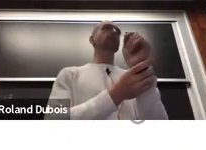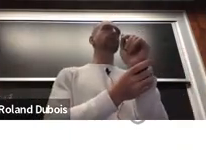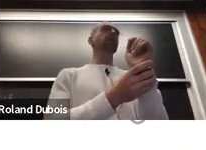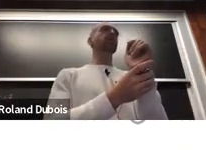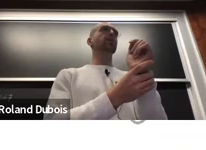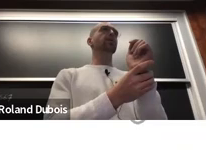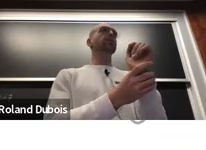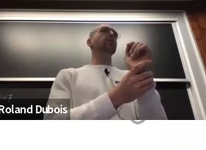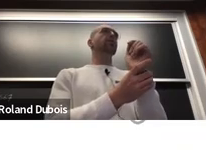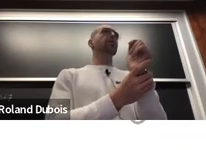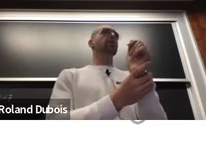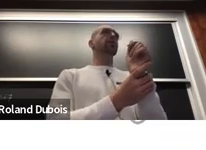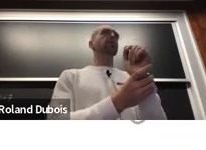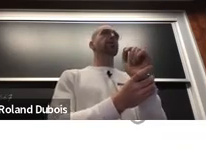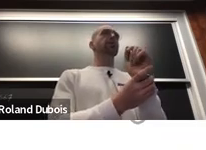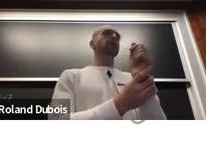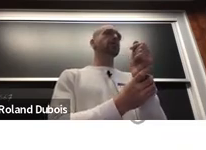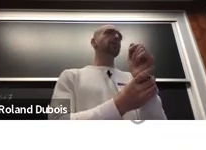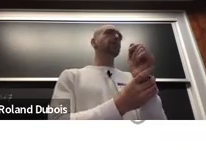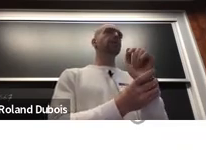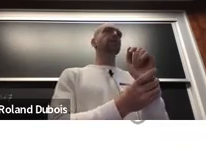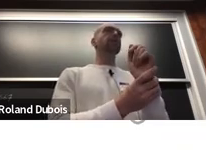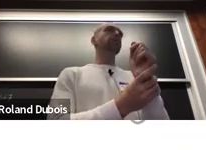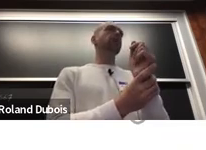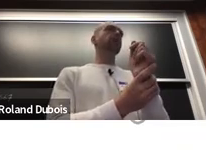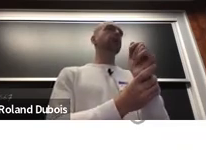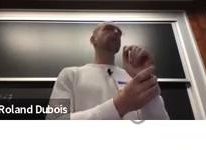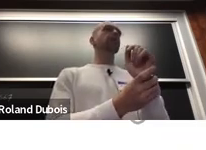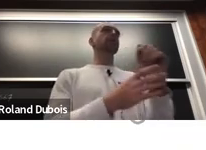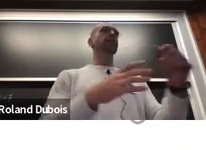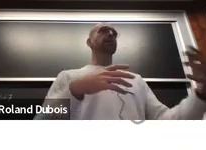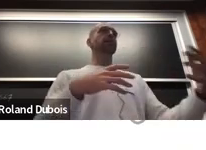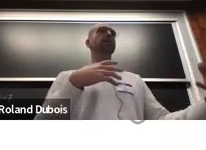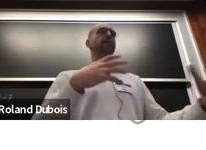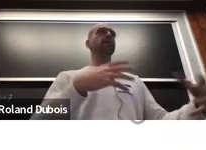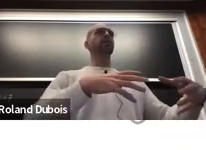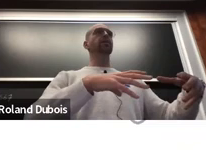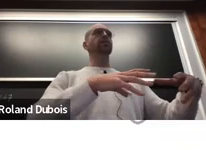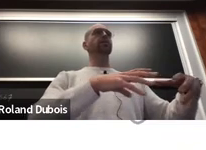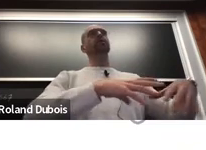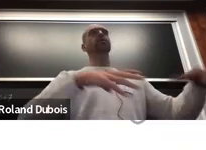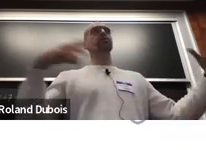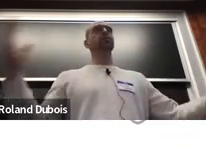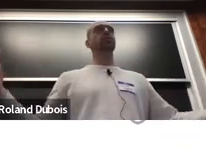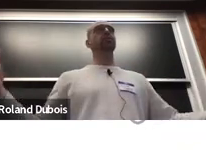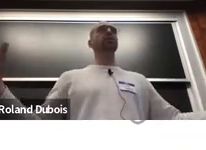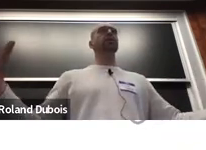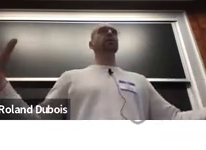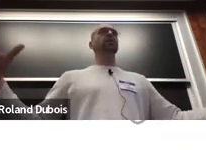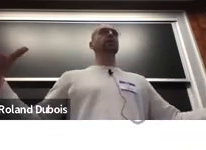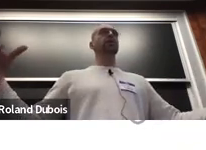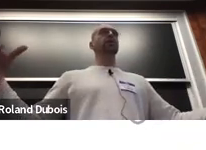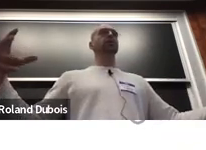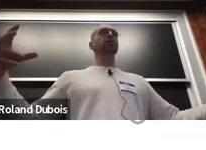to start thinking about environmental planning or city planning, where you can actually think about creating a virtual